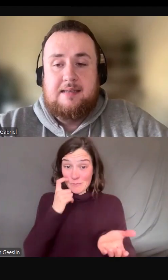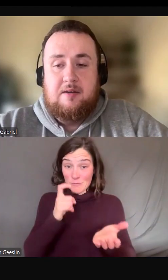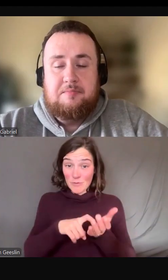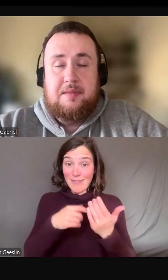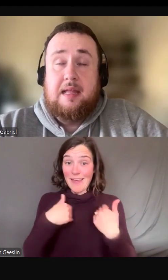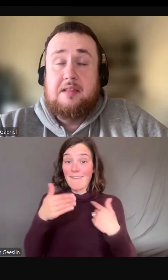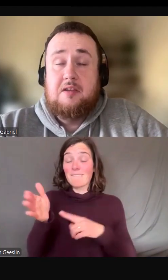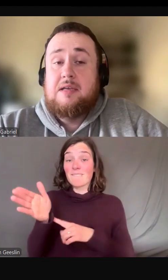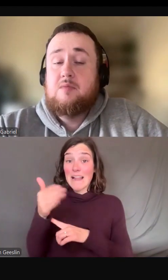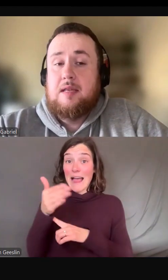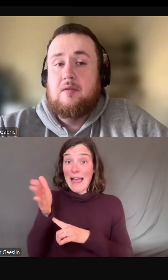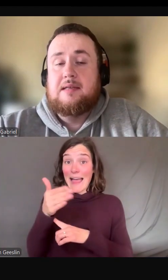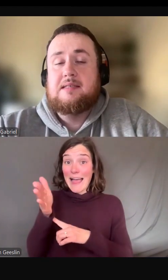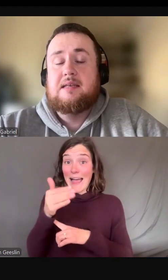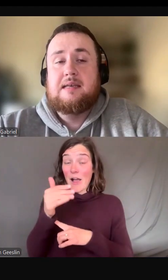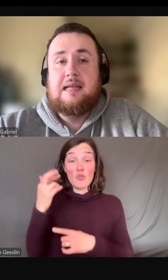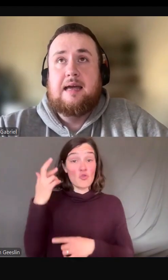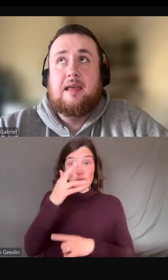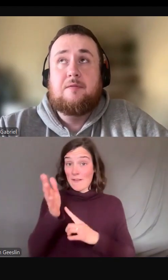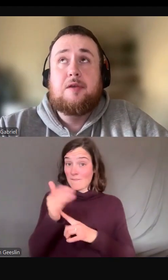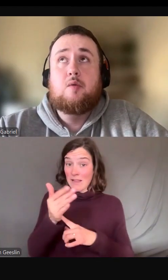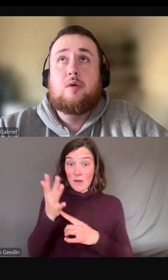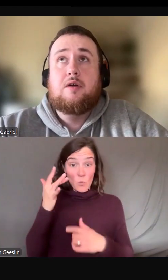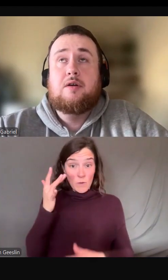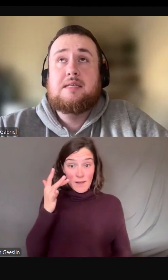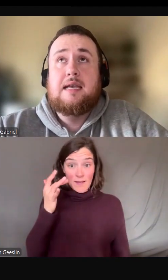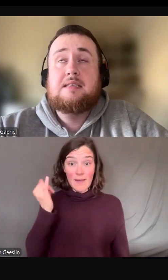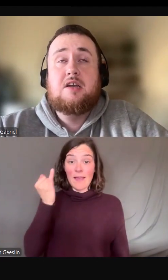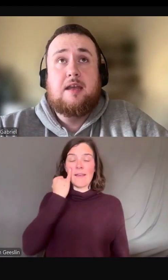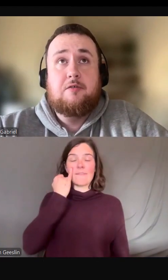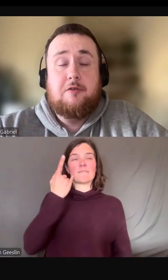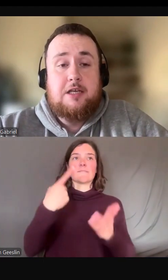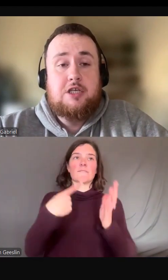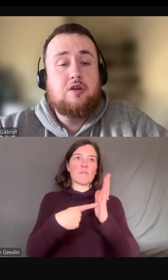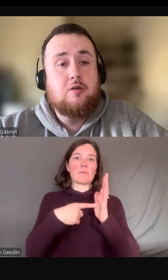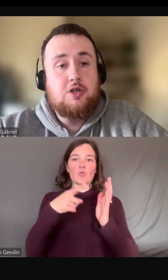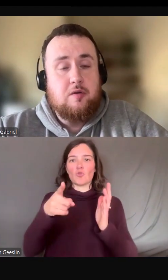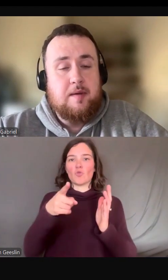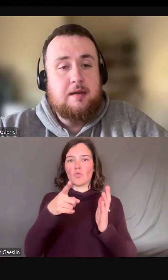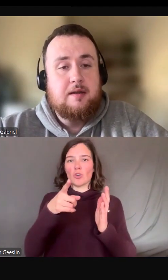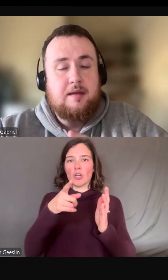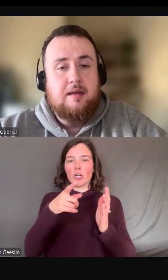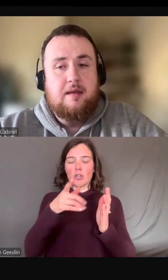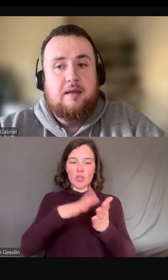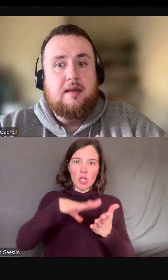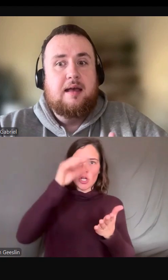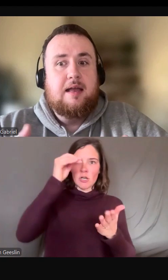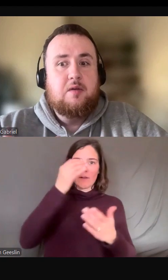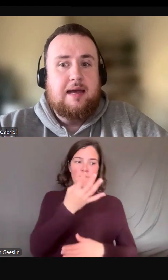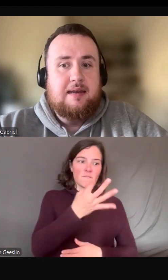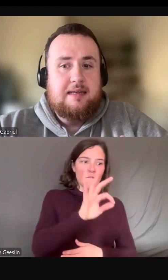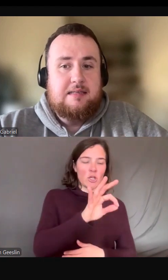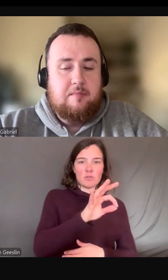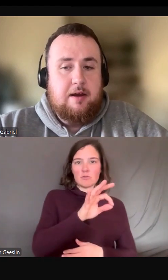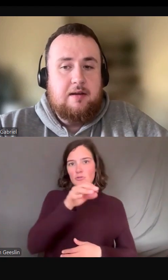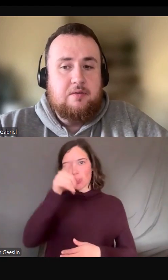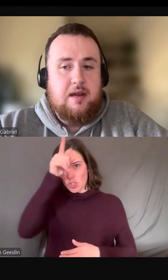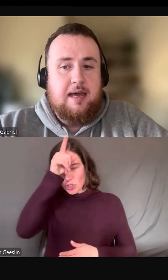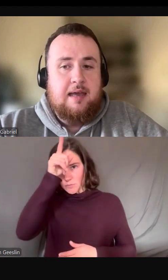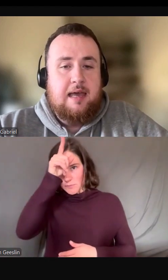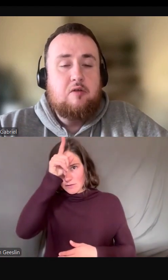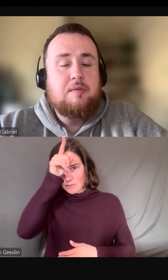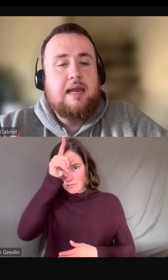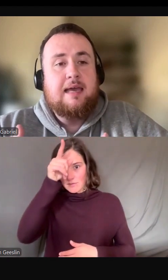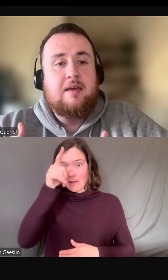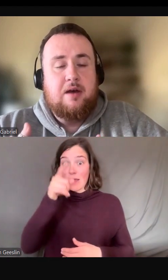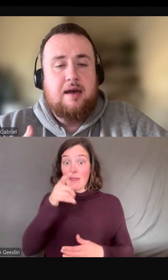to them. The reason we do this is that if you were, say, studying French or German, and you had it as an American flag,